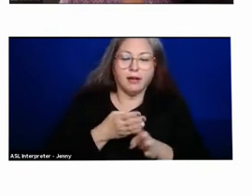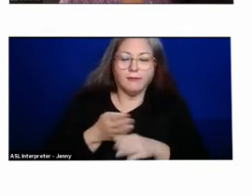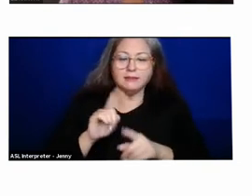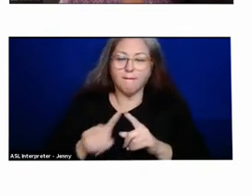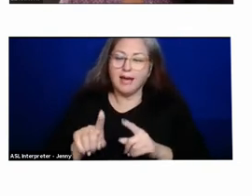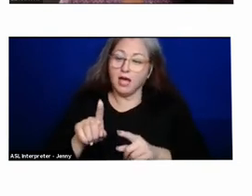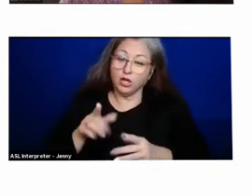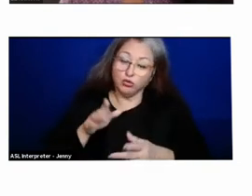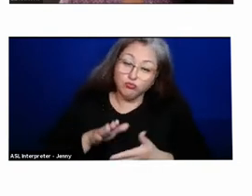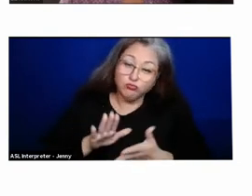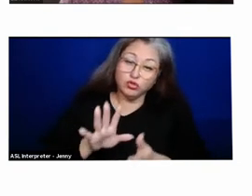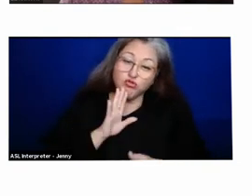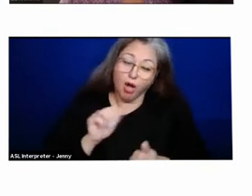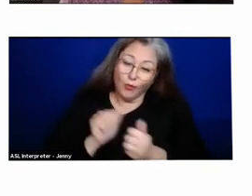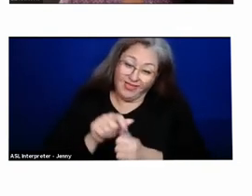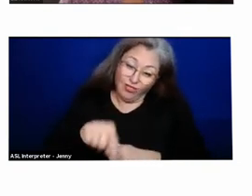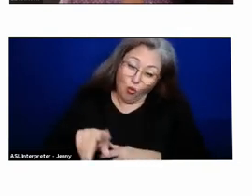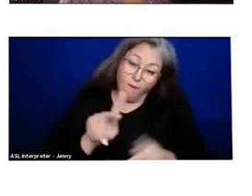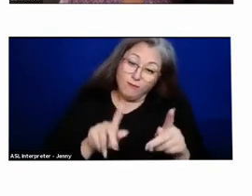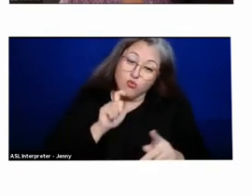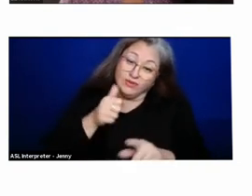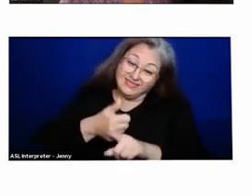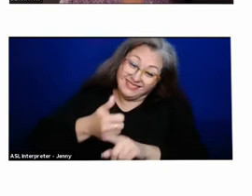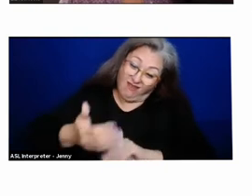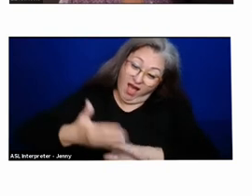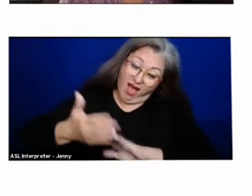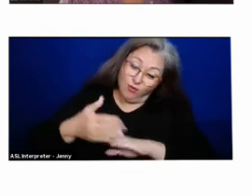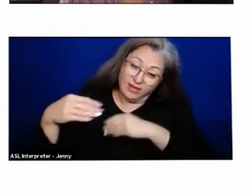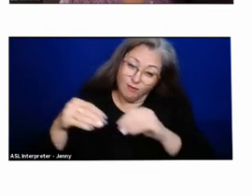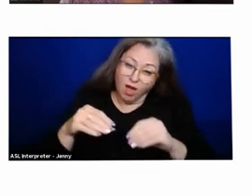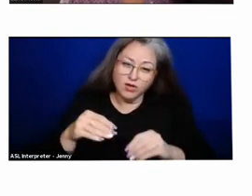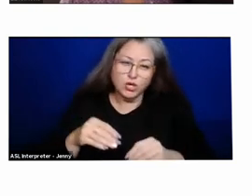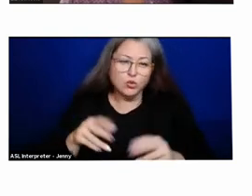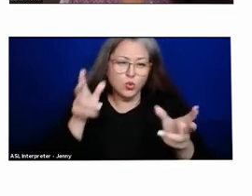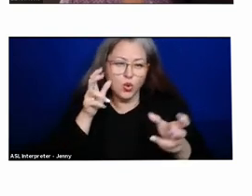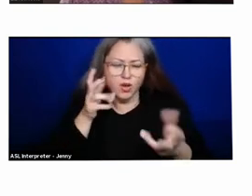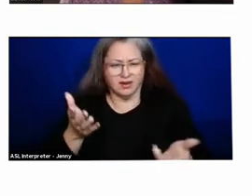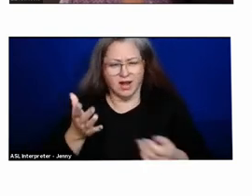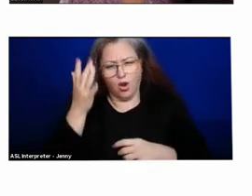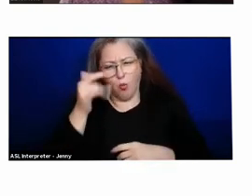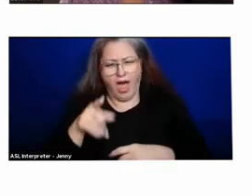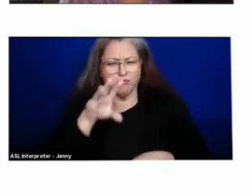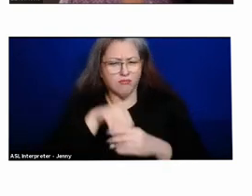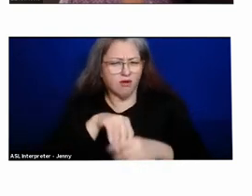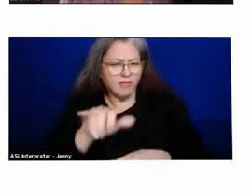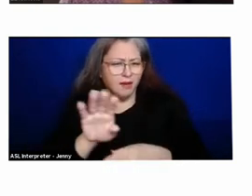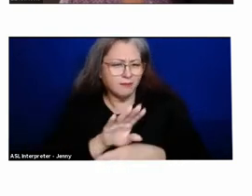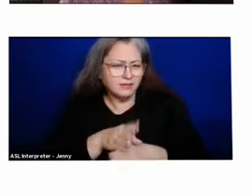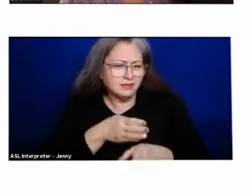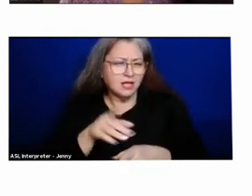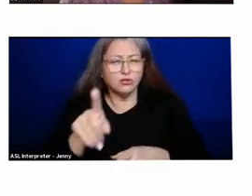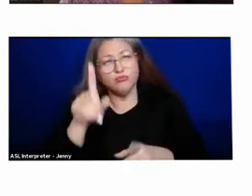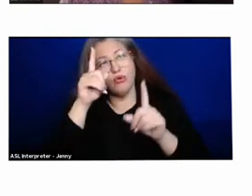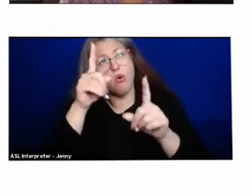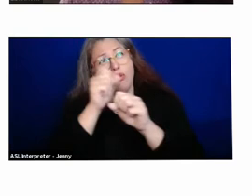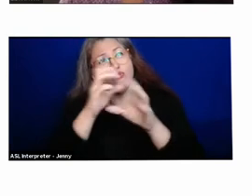and talks to the people who operate these markets and finds out like, why are they in this industry? What are their dreams? What are